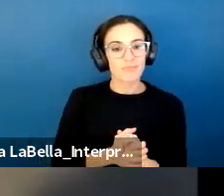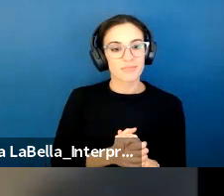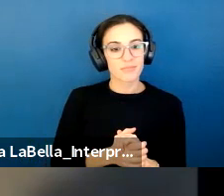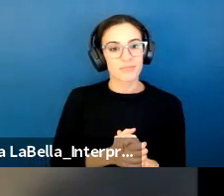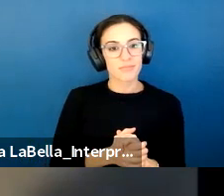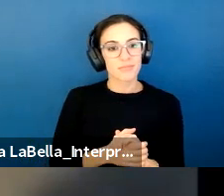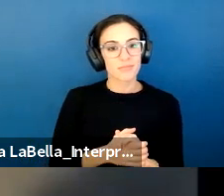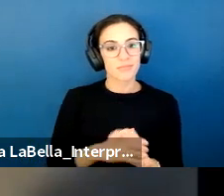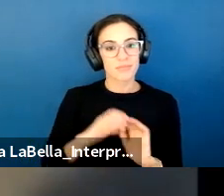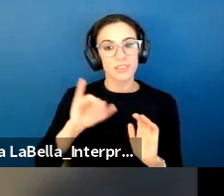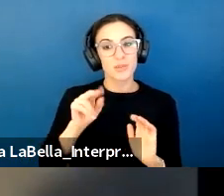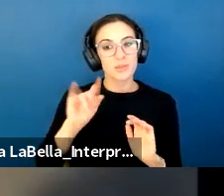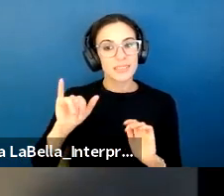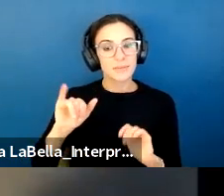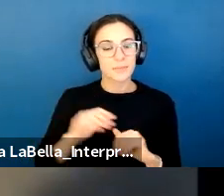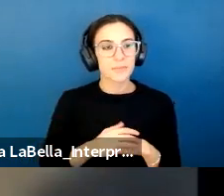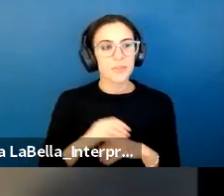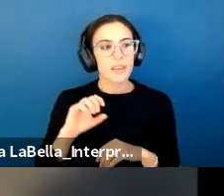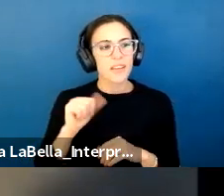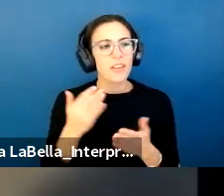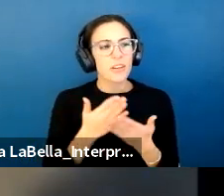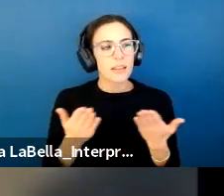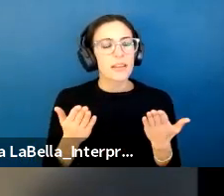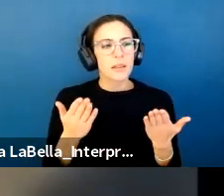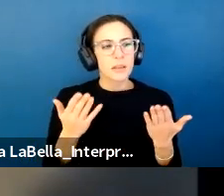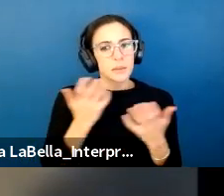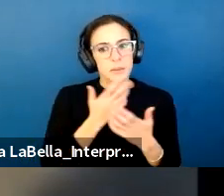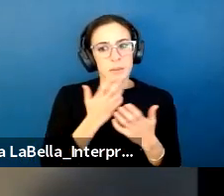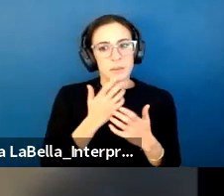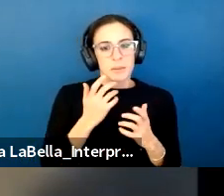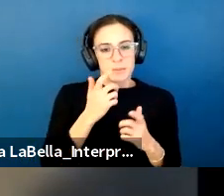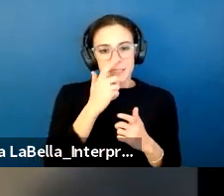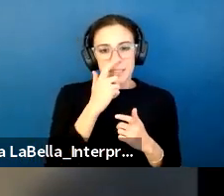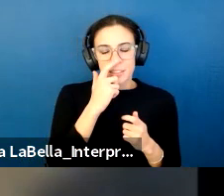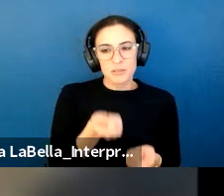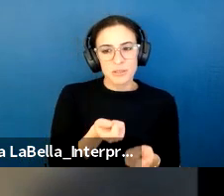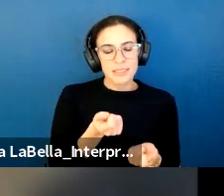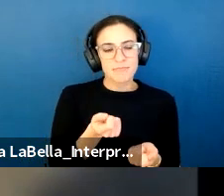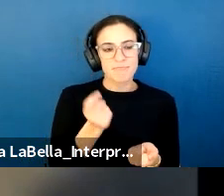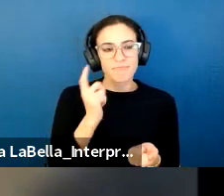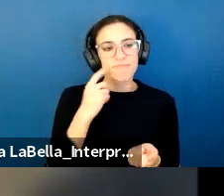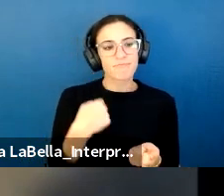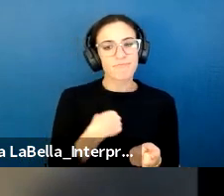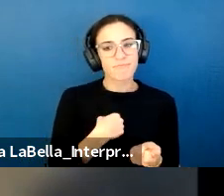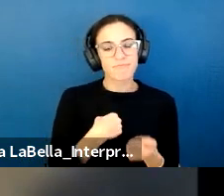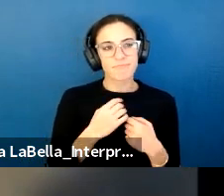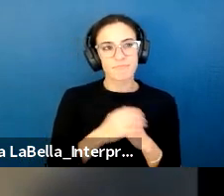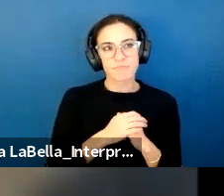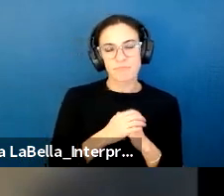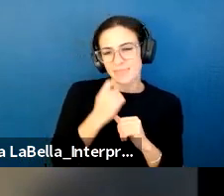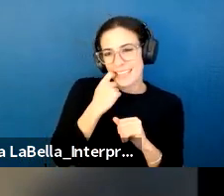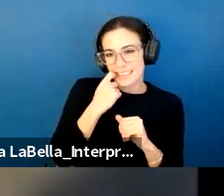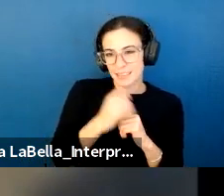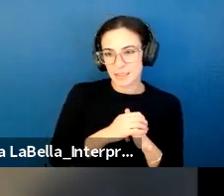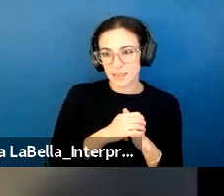And another thing that has been of interest for me lately has been the